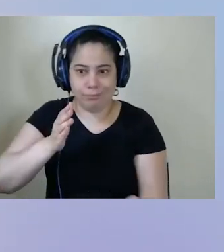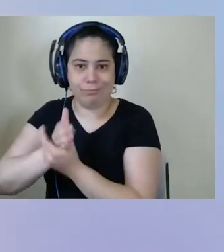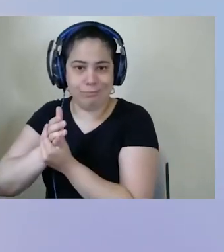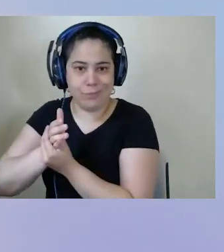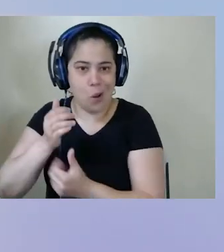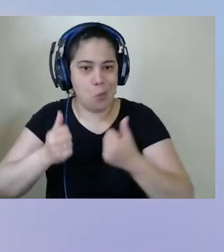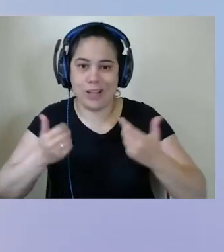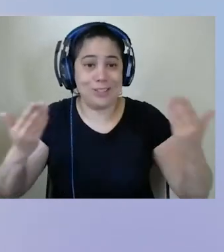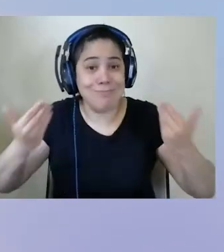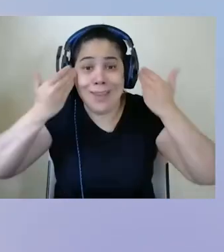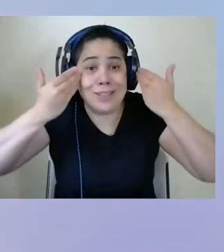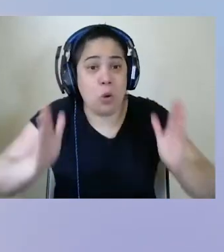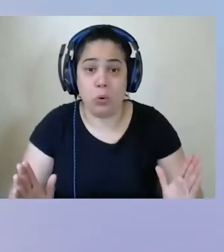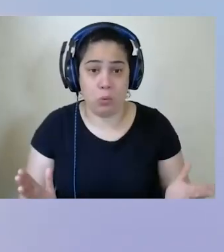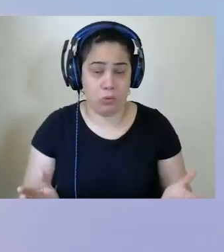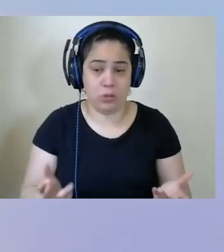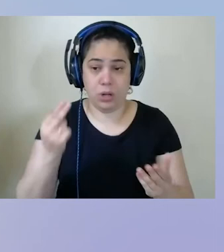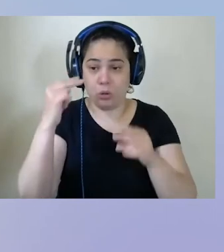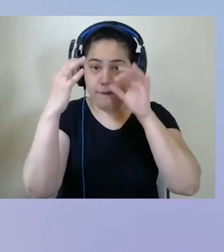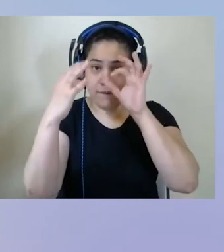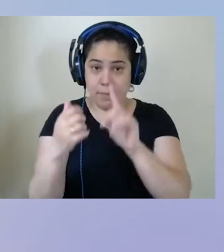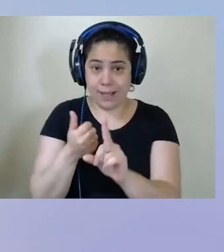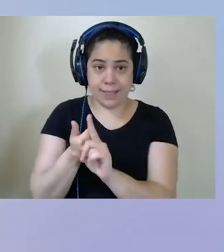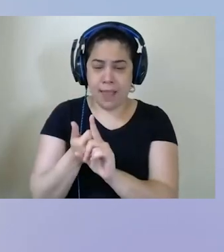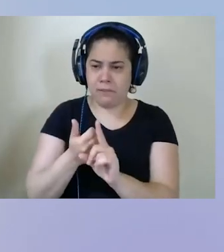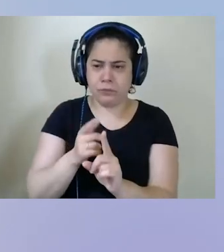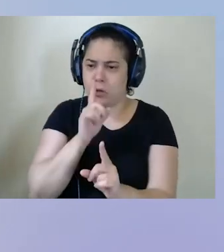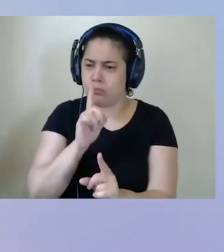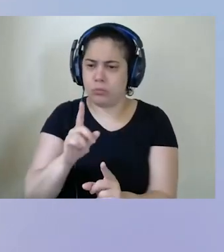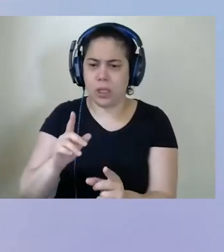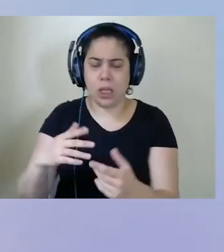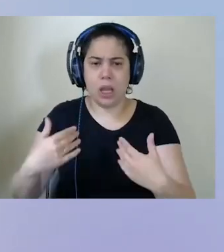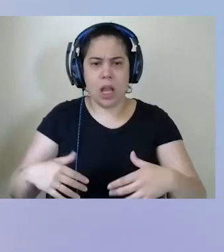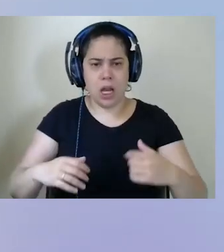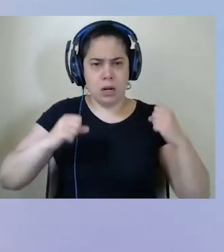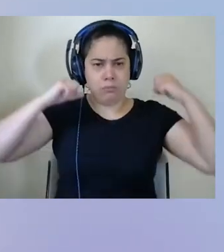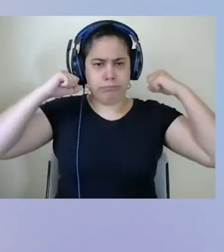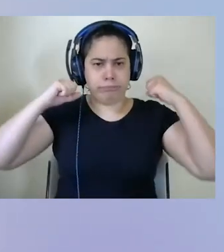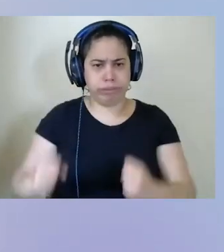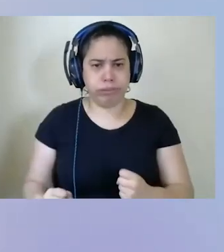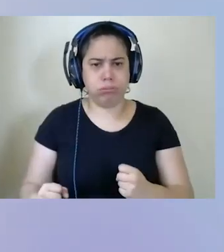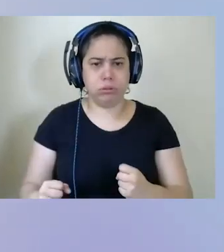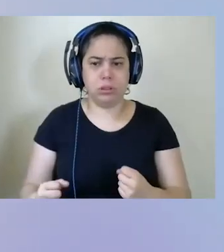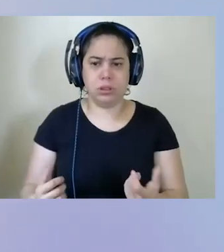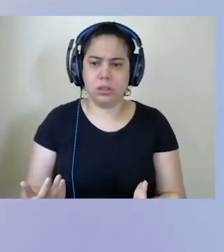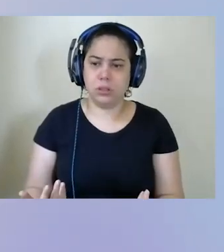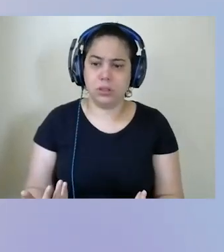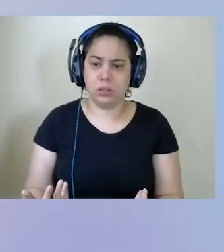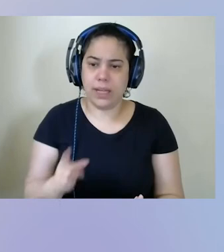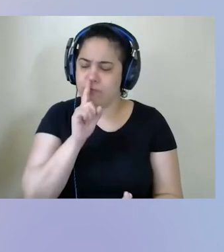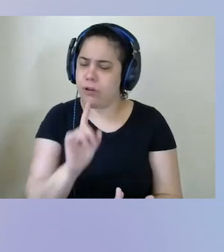psychotherapy, because neurofeedback itself is so profound and it's reaching these structures.